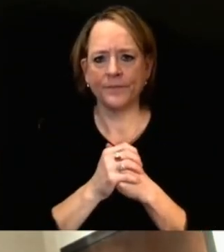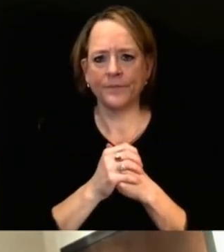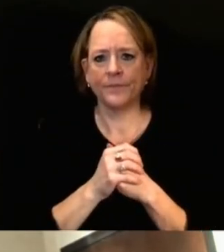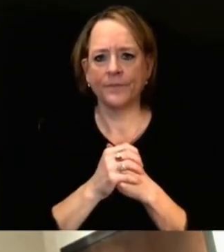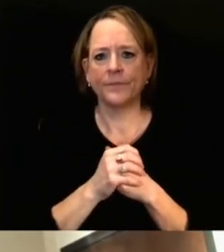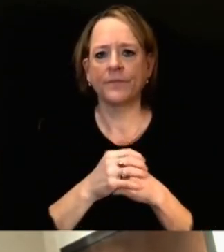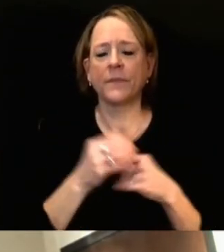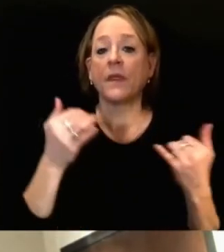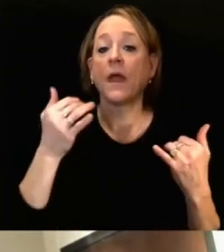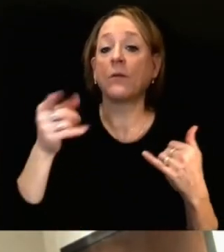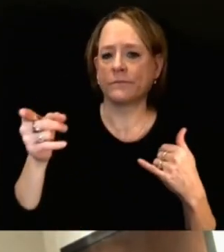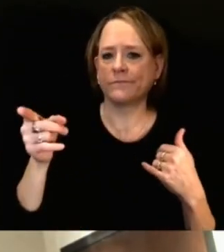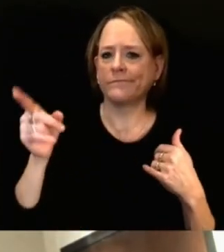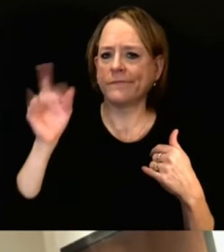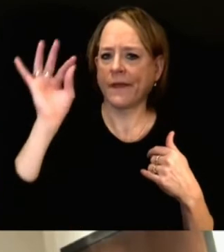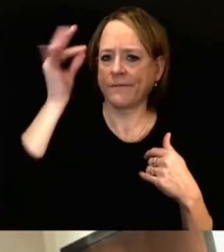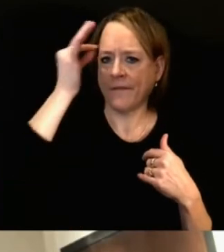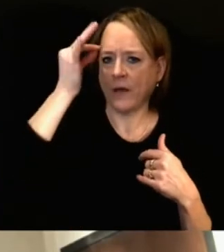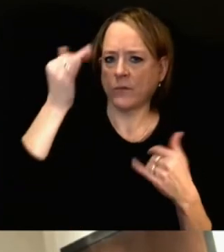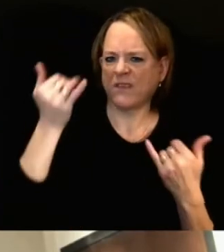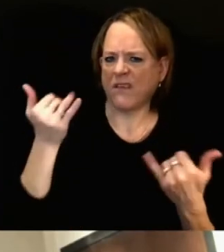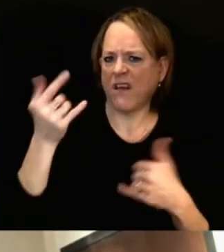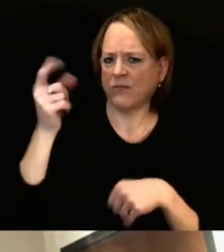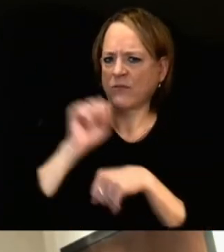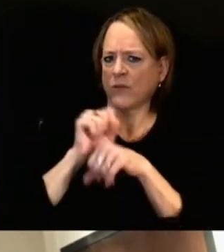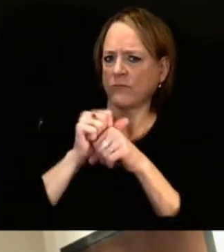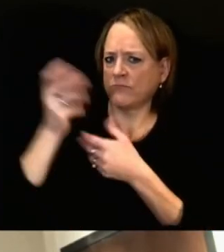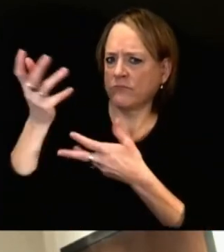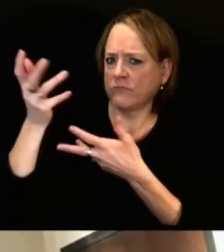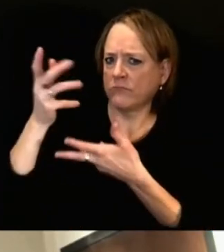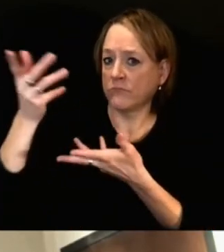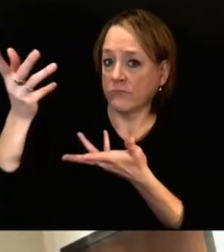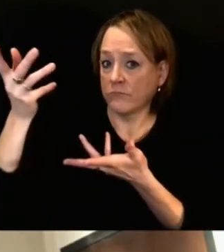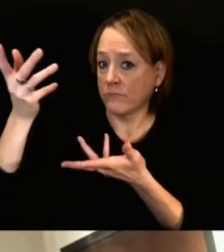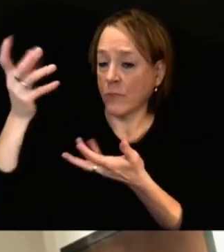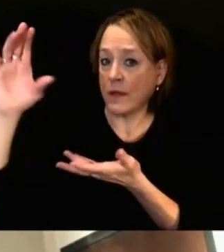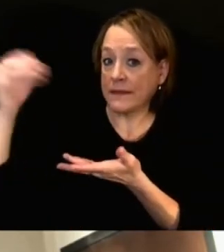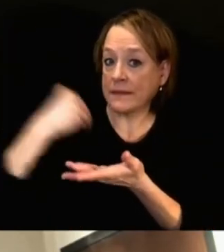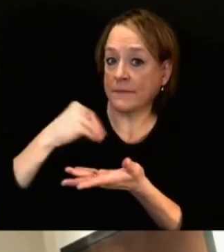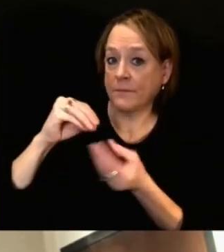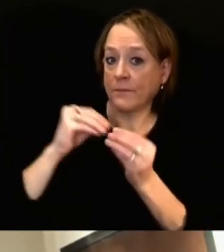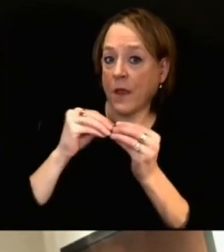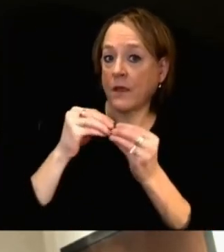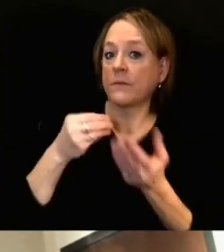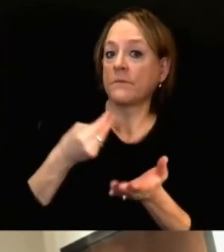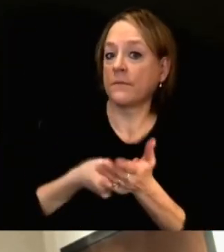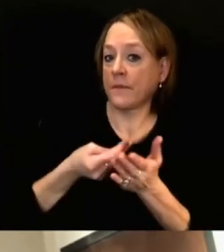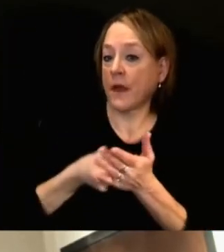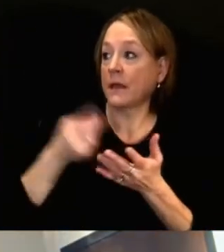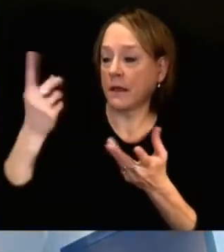additional personnel to help with the strain on hospitals.